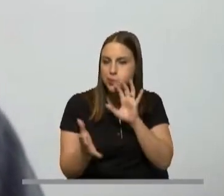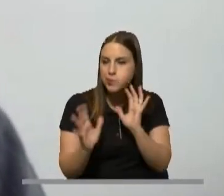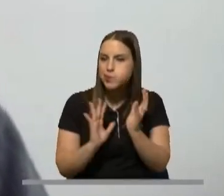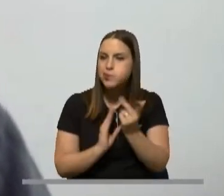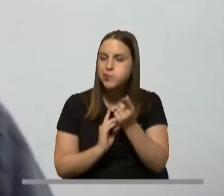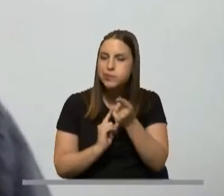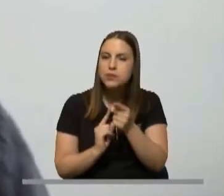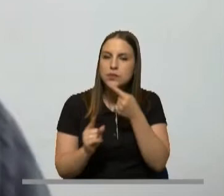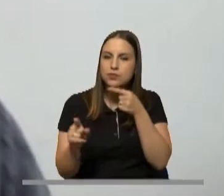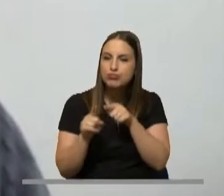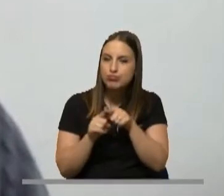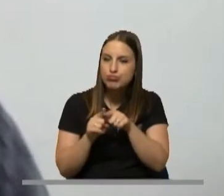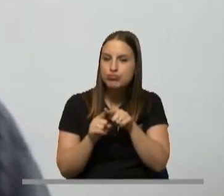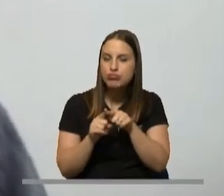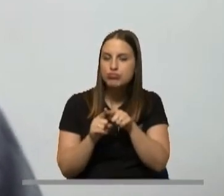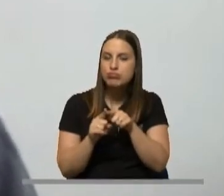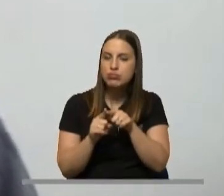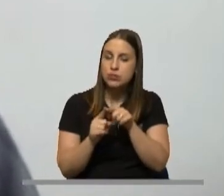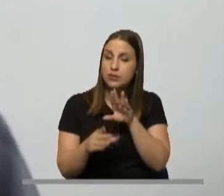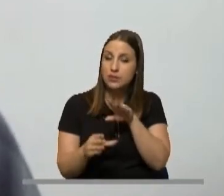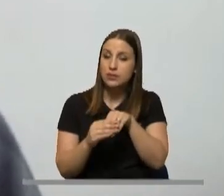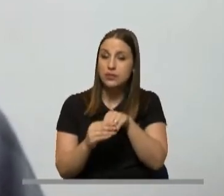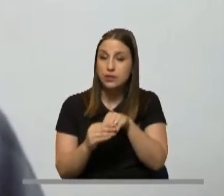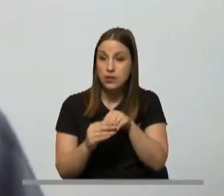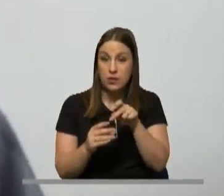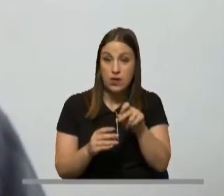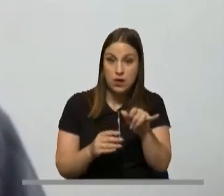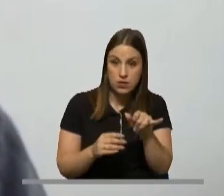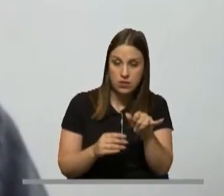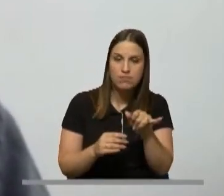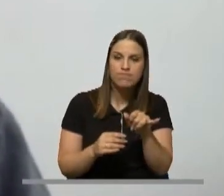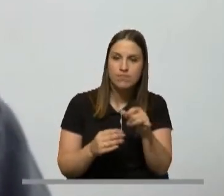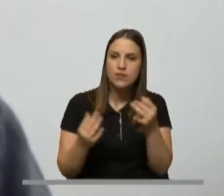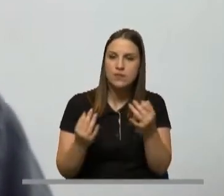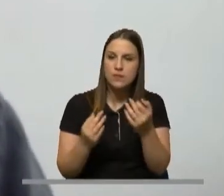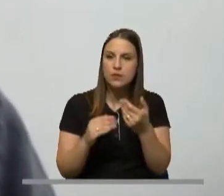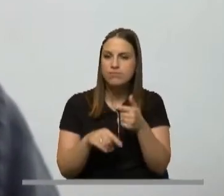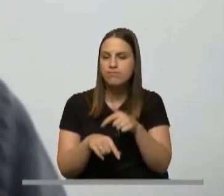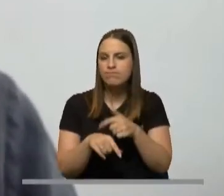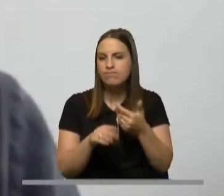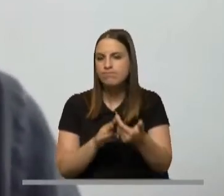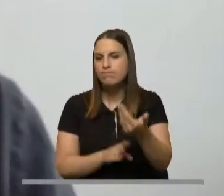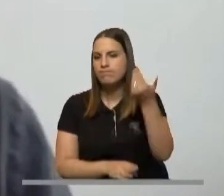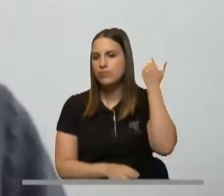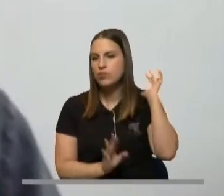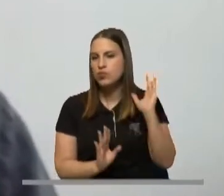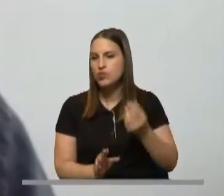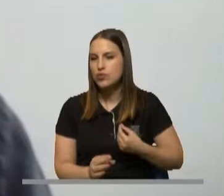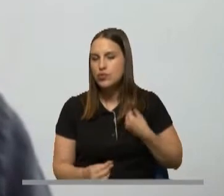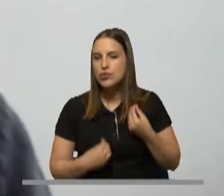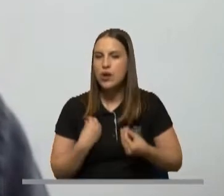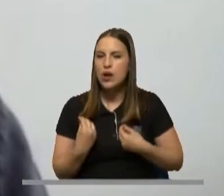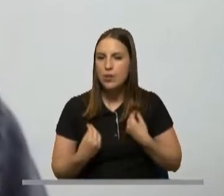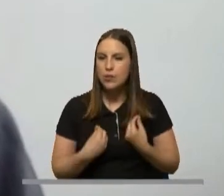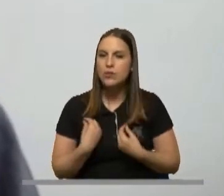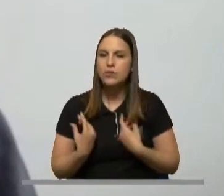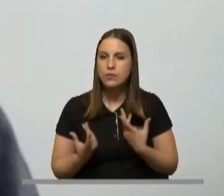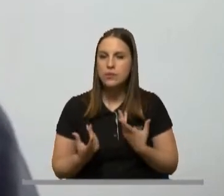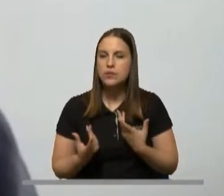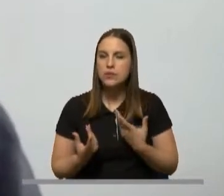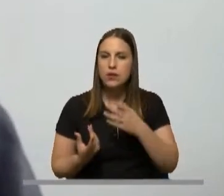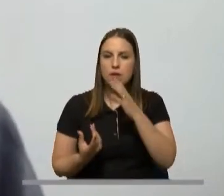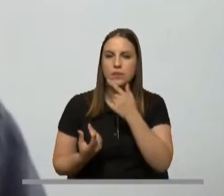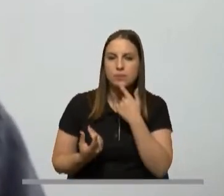take on a political role goes back to an earlier consideration of which logic is